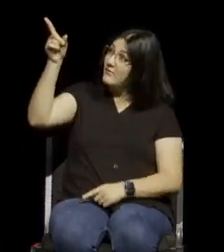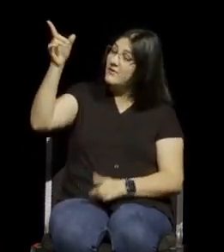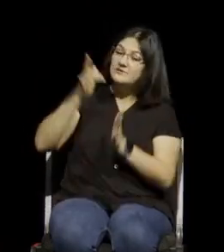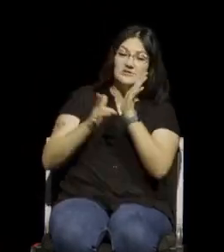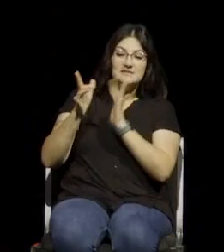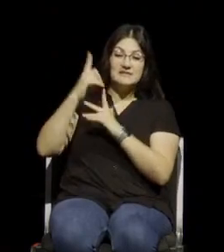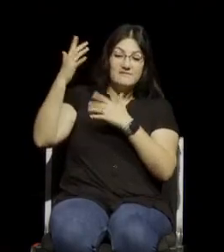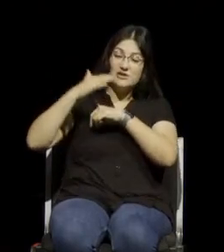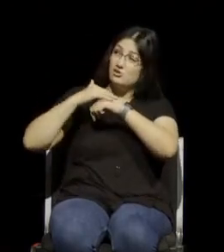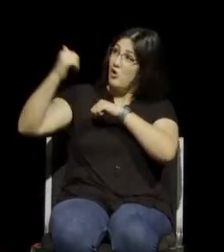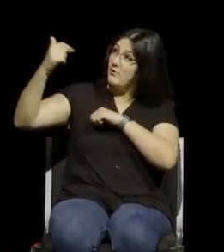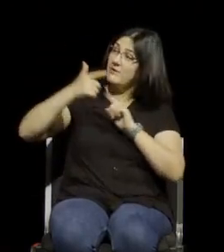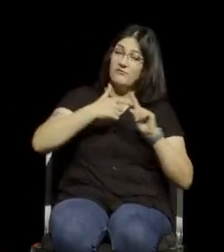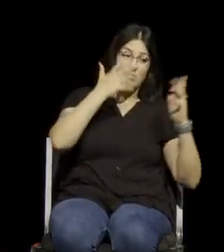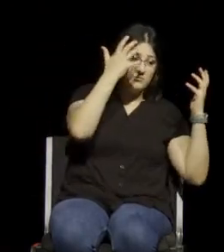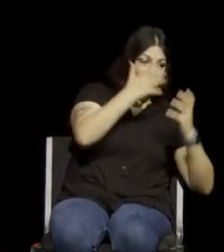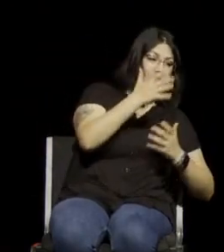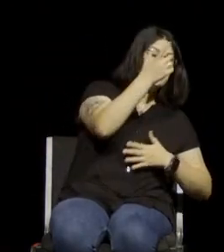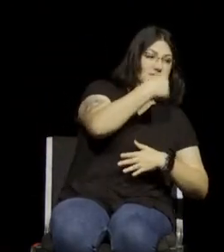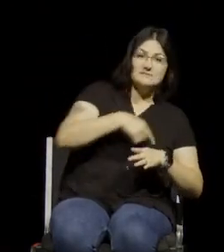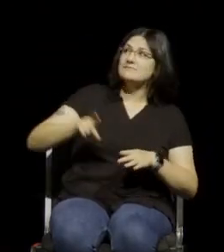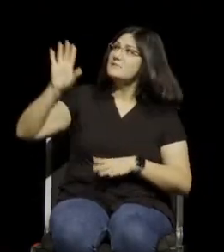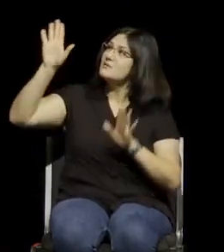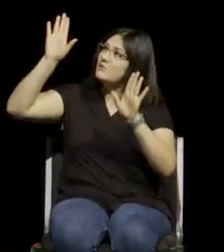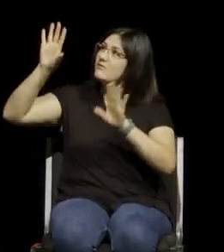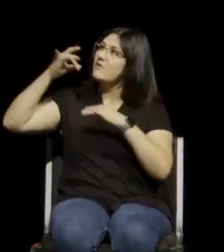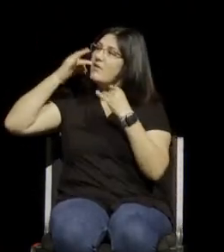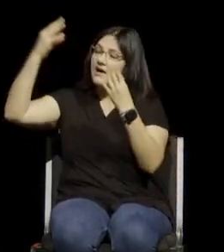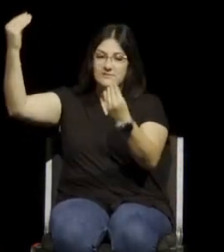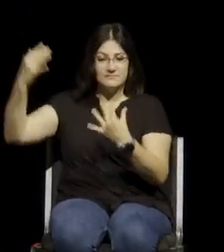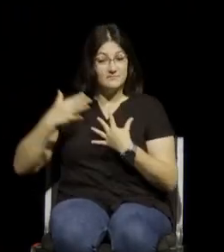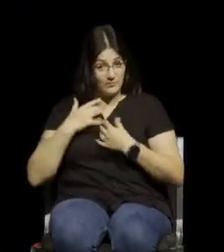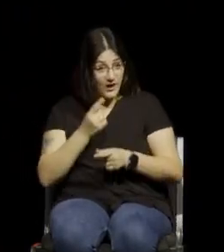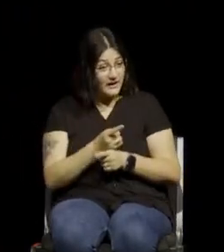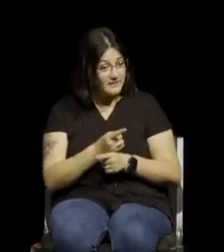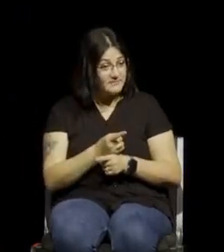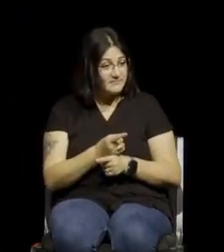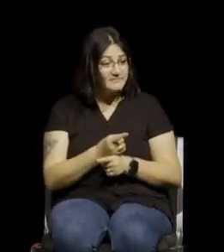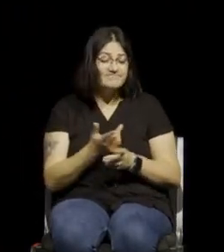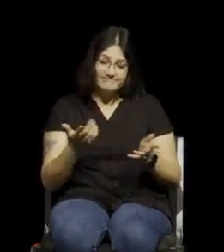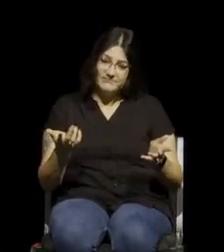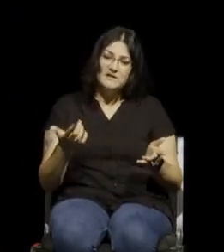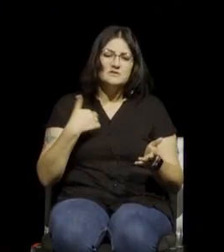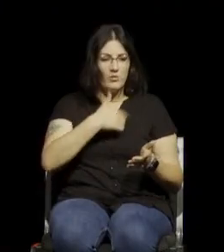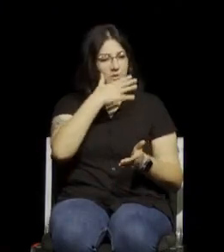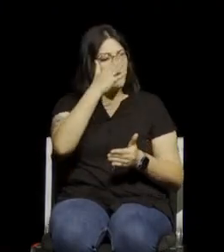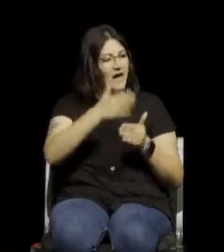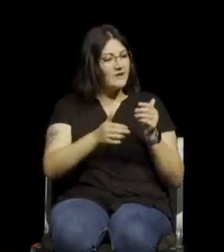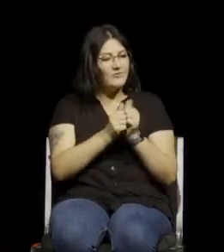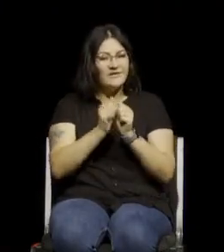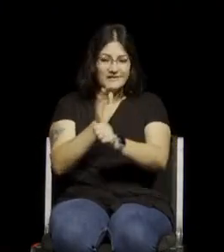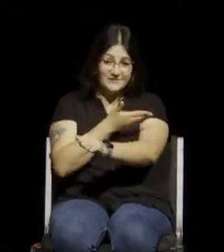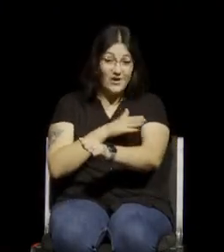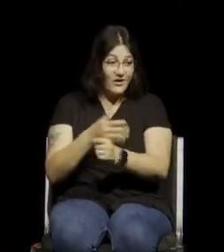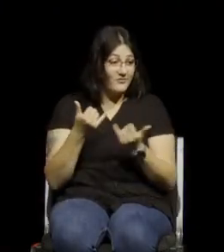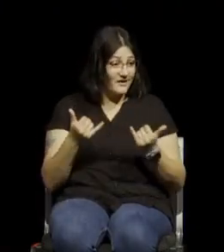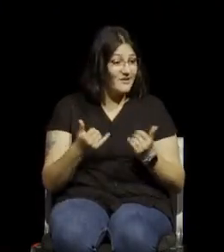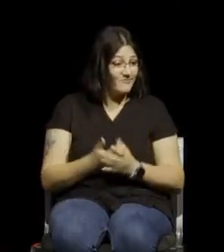who has called me out of darkness and into his wonderful light. Amen? Amen. We're going to close with a song of worship.